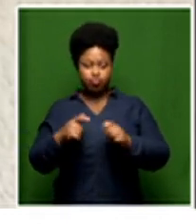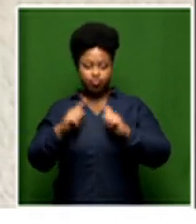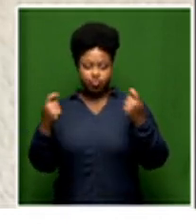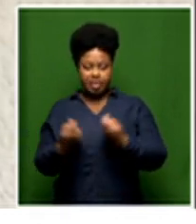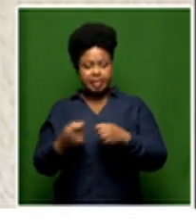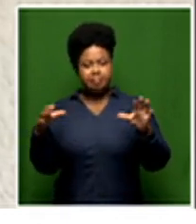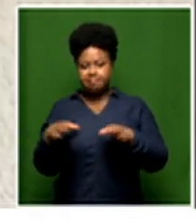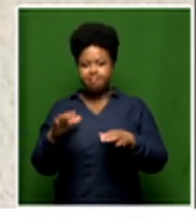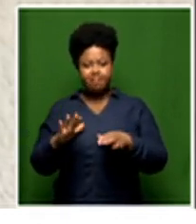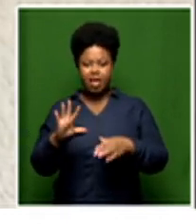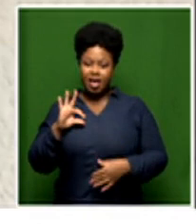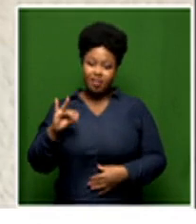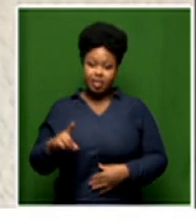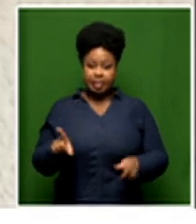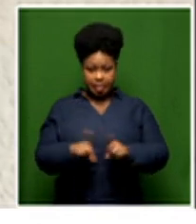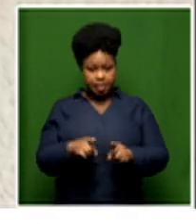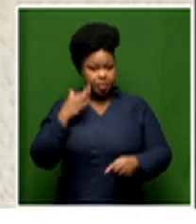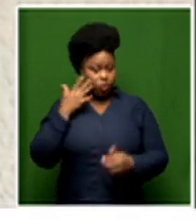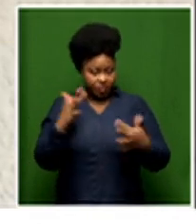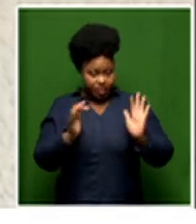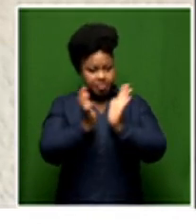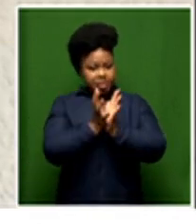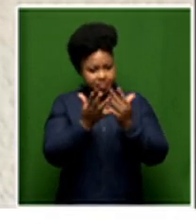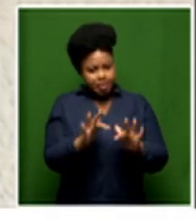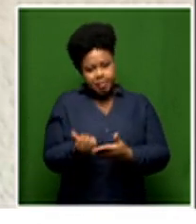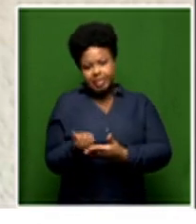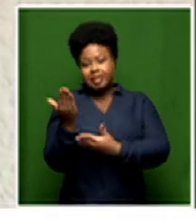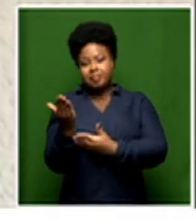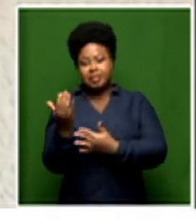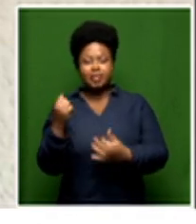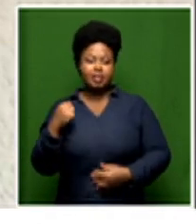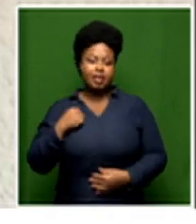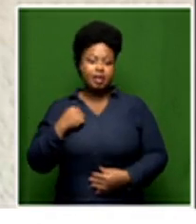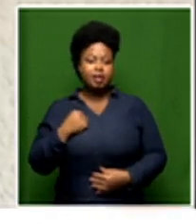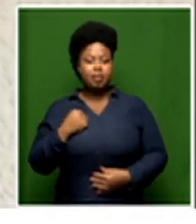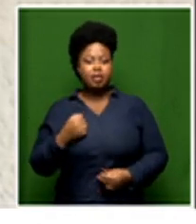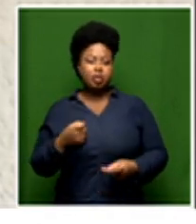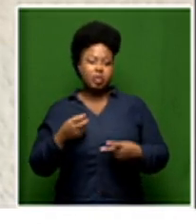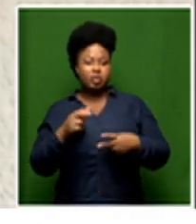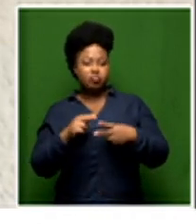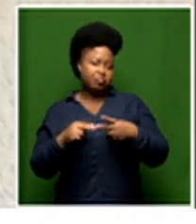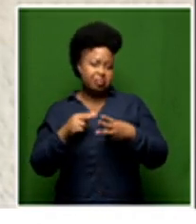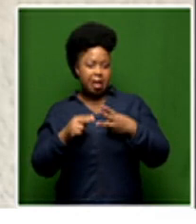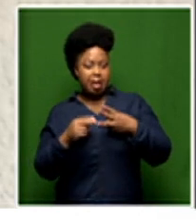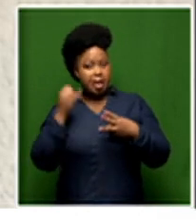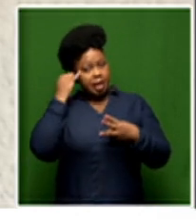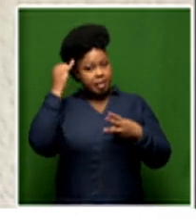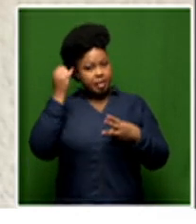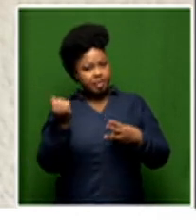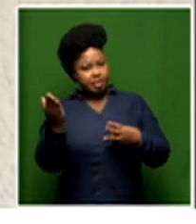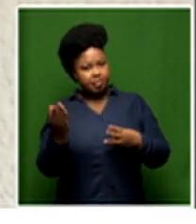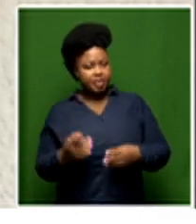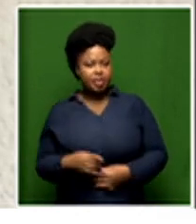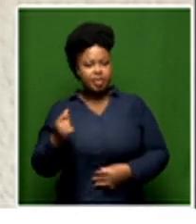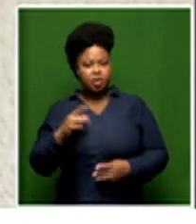team. Every day, like now after the meeting, I have to submit my 2-3 ideas, and then they